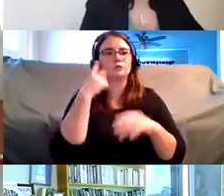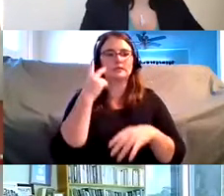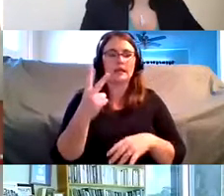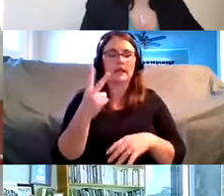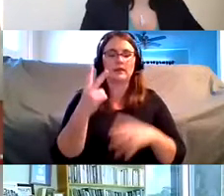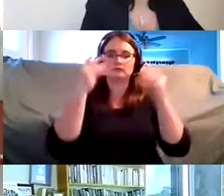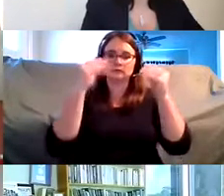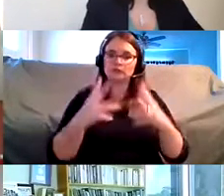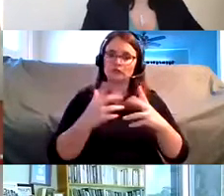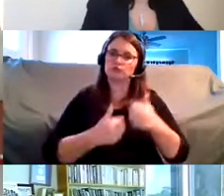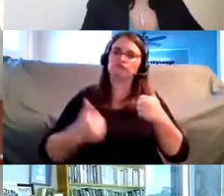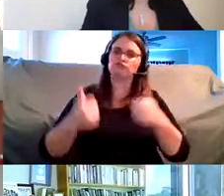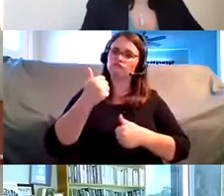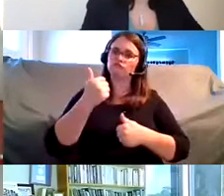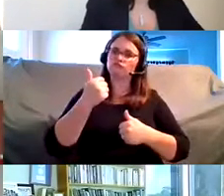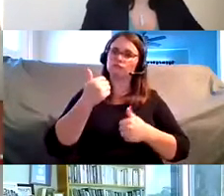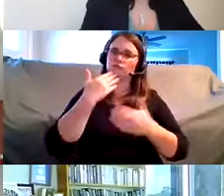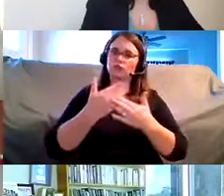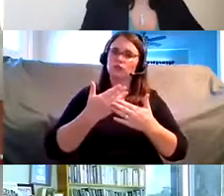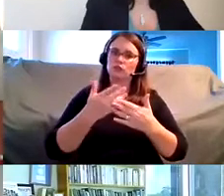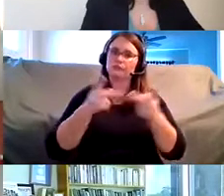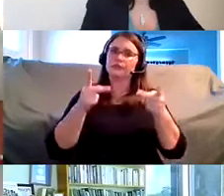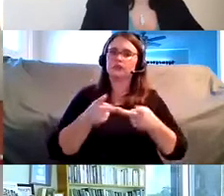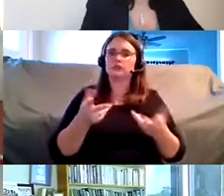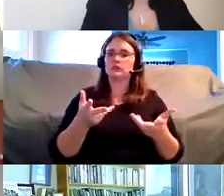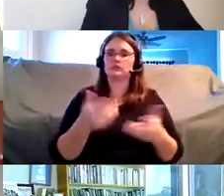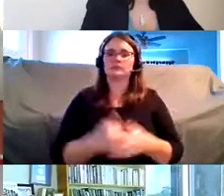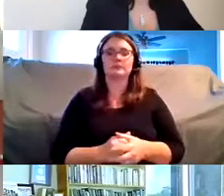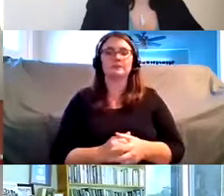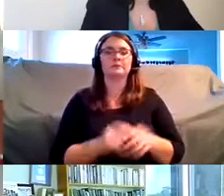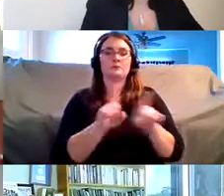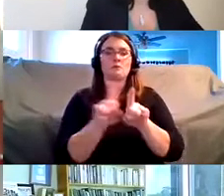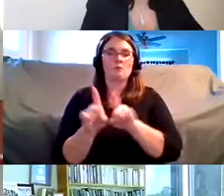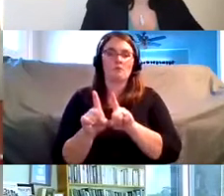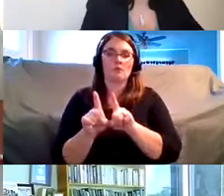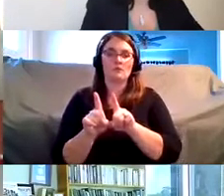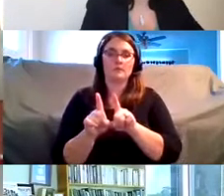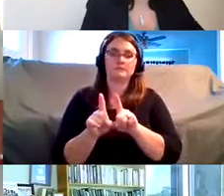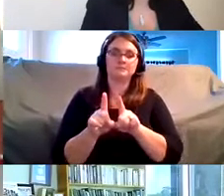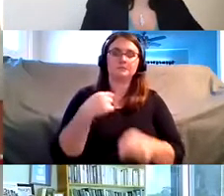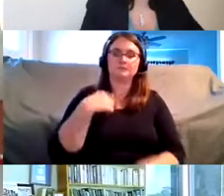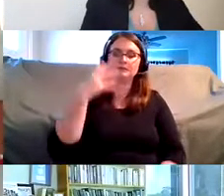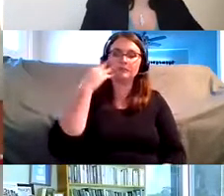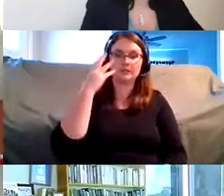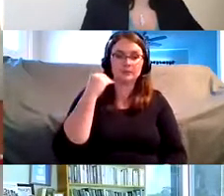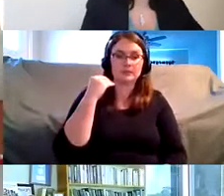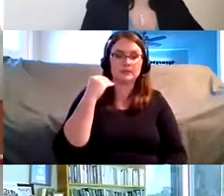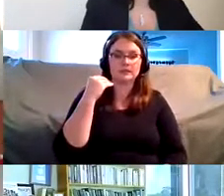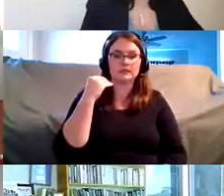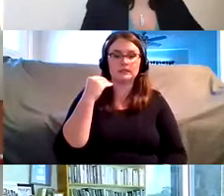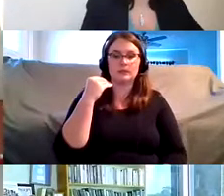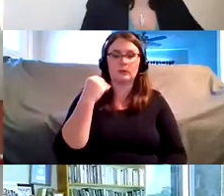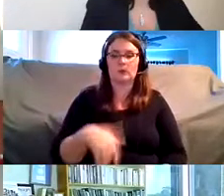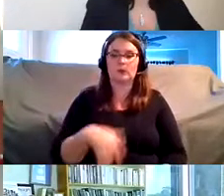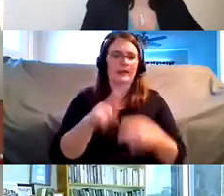high positions. So I also had experiences that I can't count, like